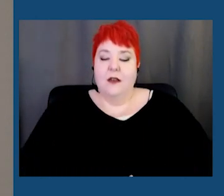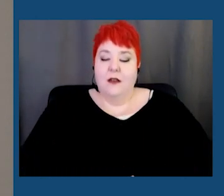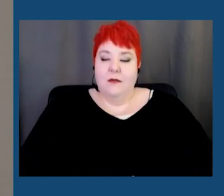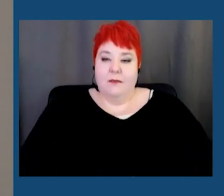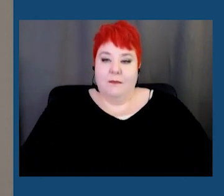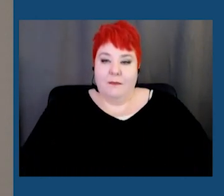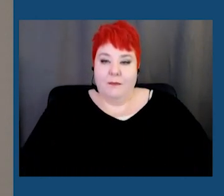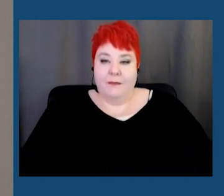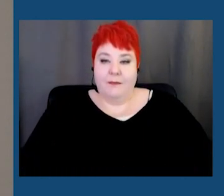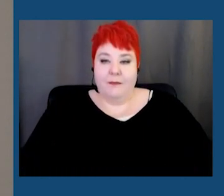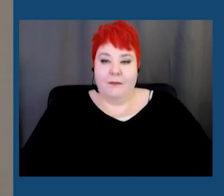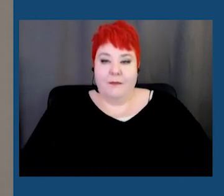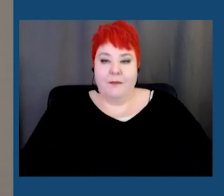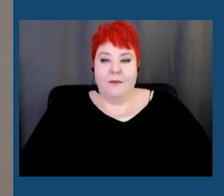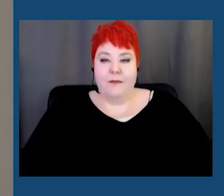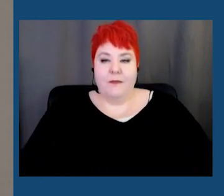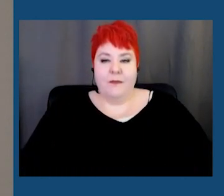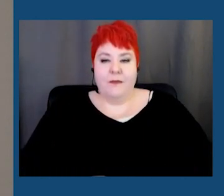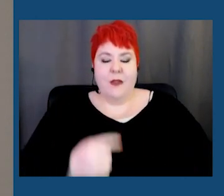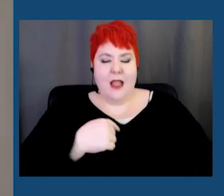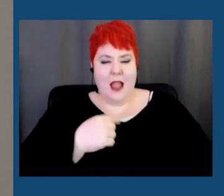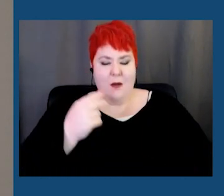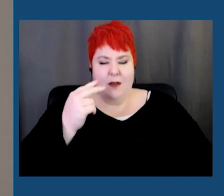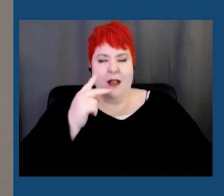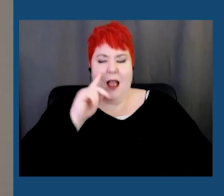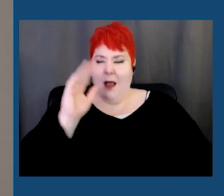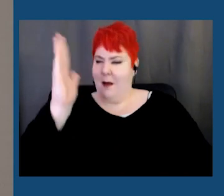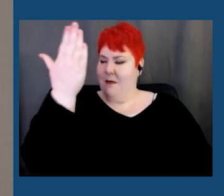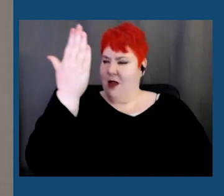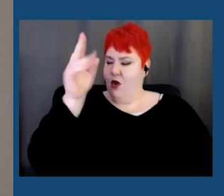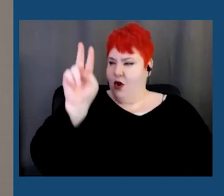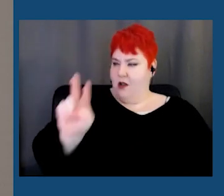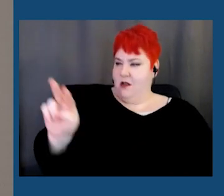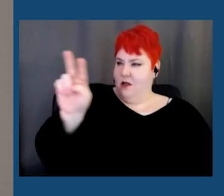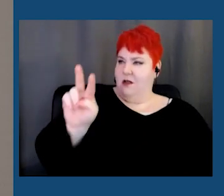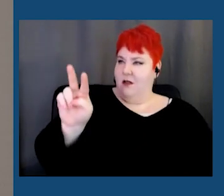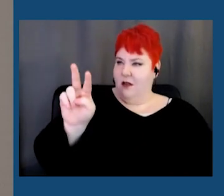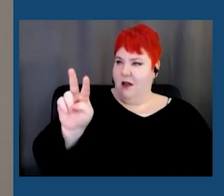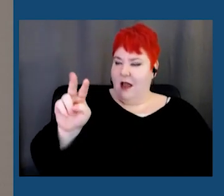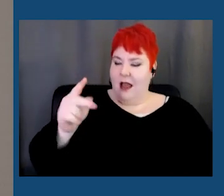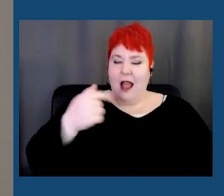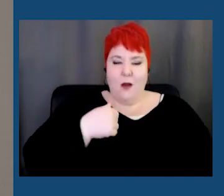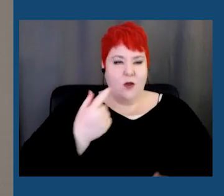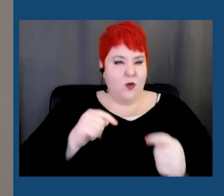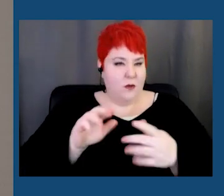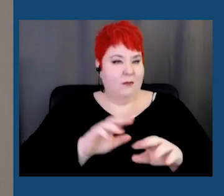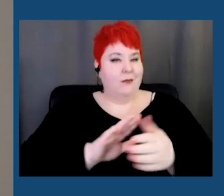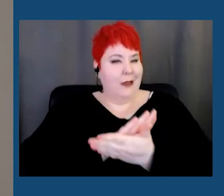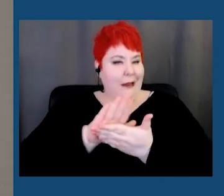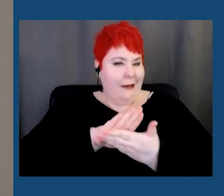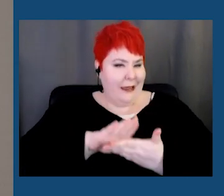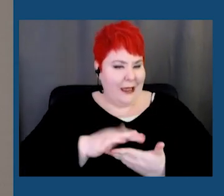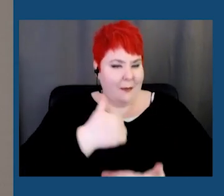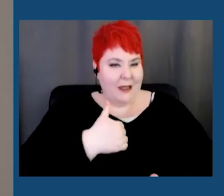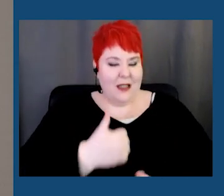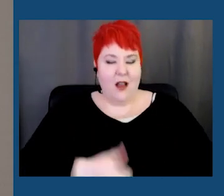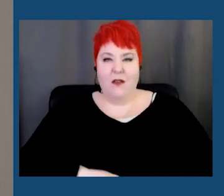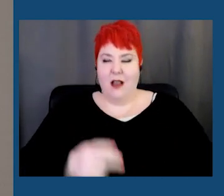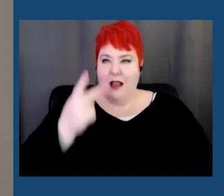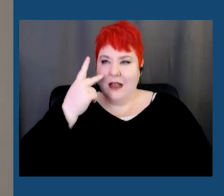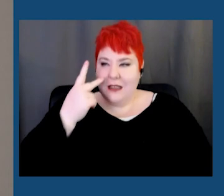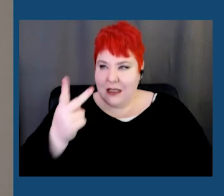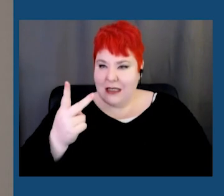I glanced over myself in the mirror from across as I reached for the soap. Its metal outlines were filled with